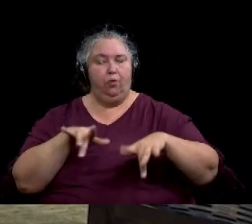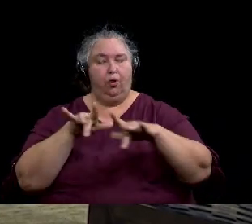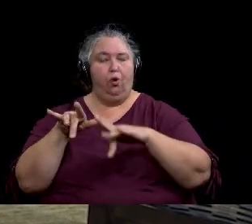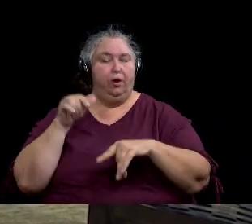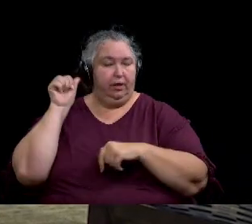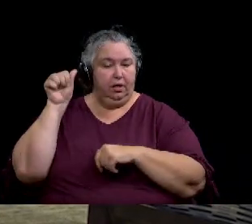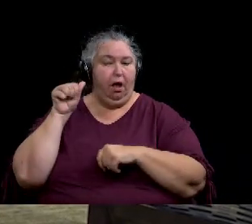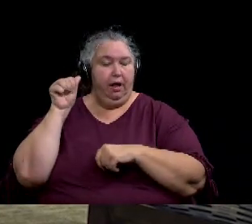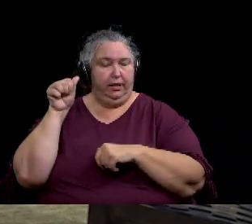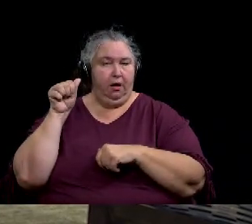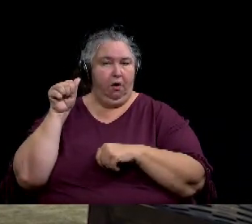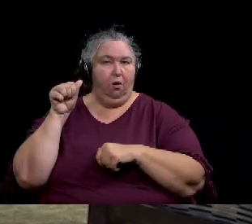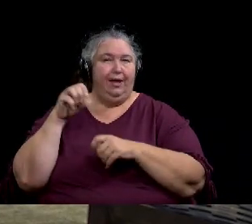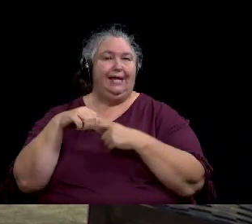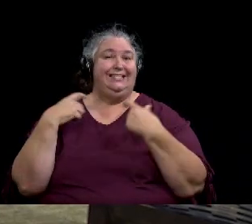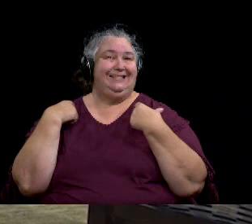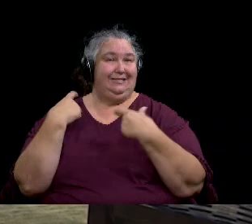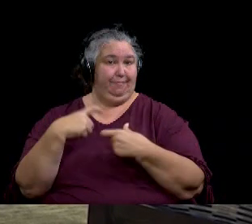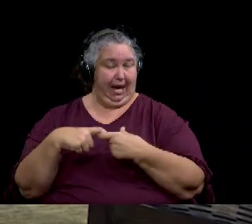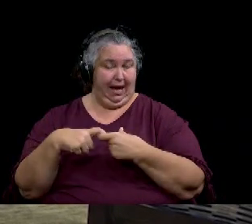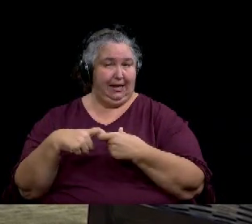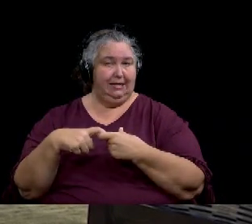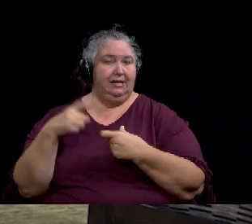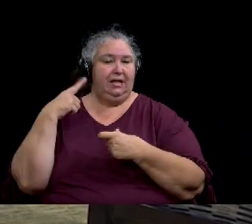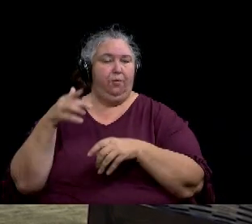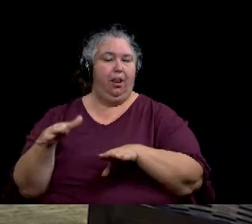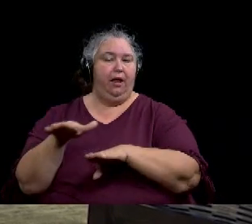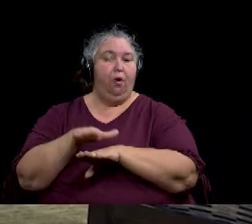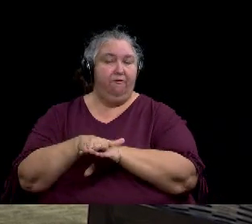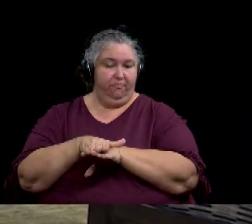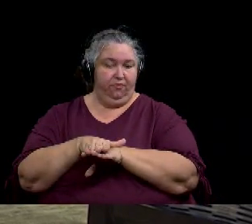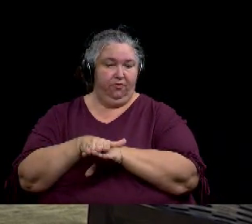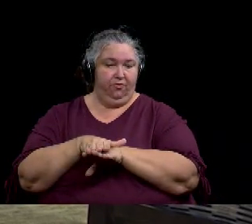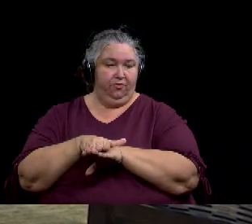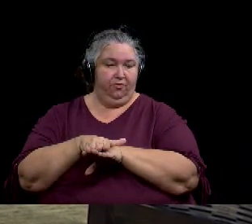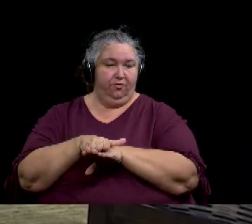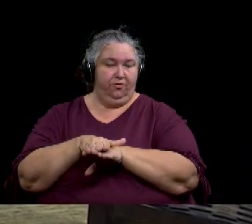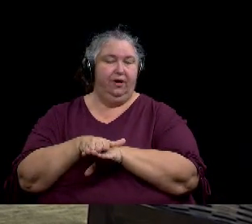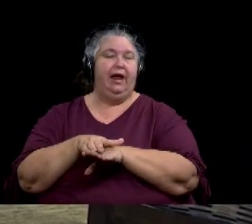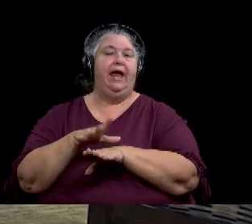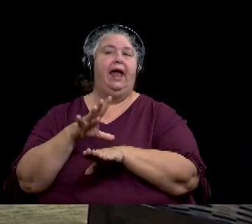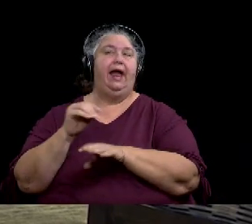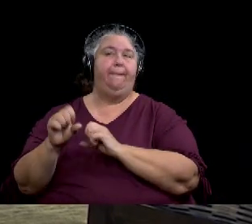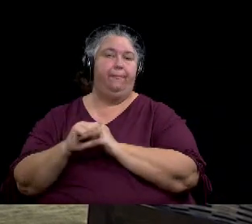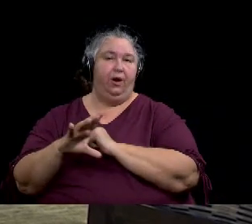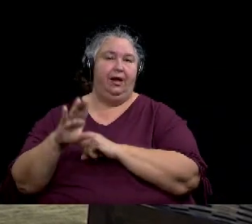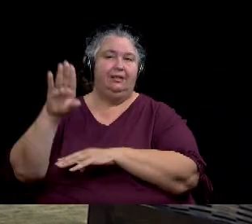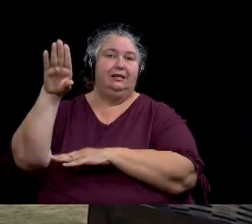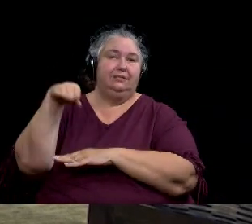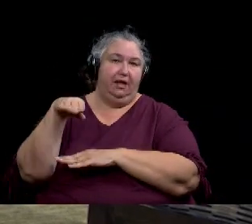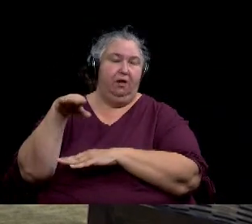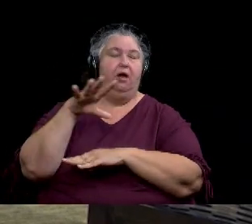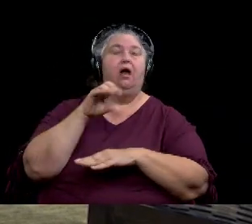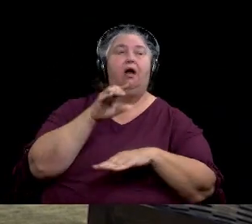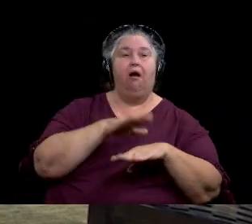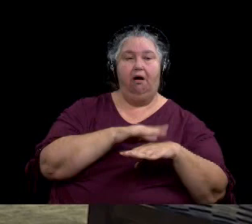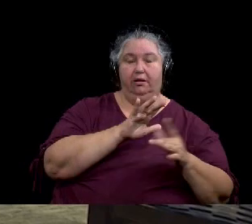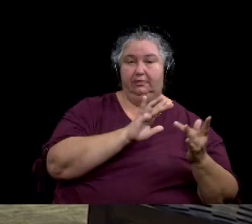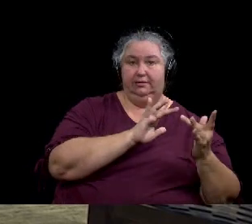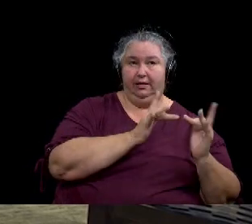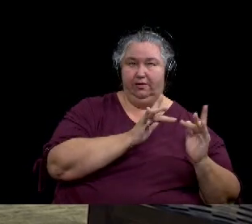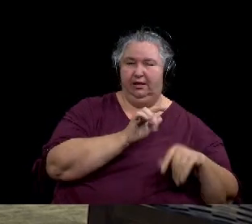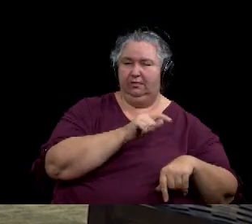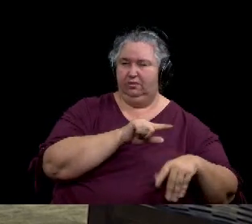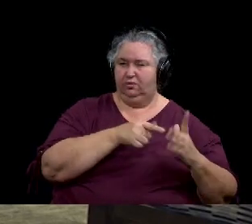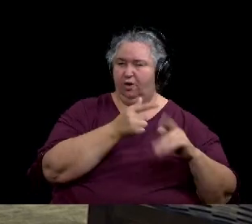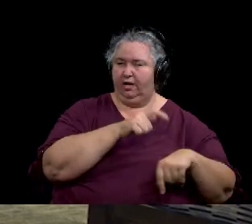audio track in Spanish that will lay over the video of this and re-air this afternoon and on our website as well, starting at 4:30,